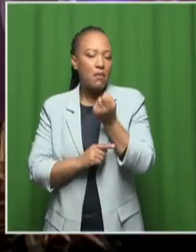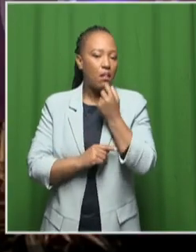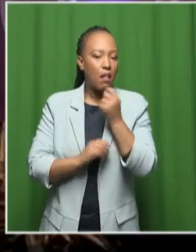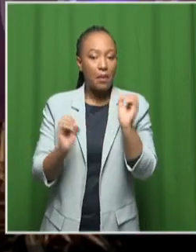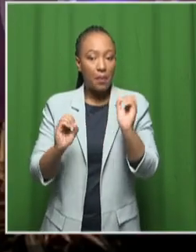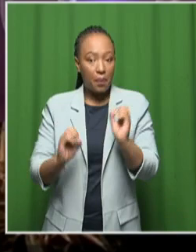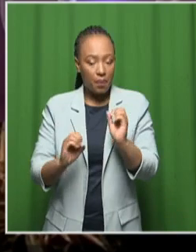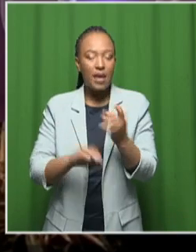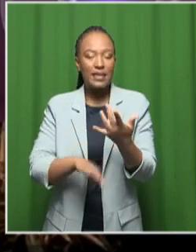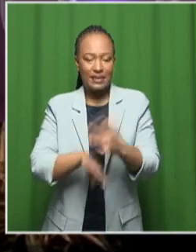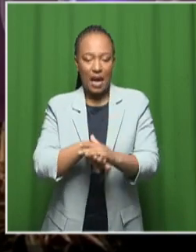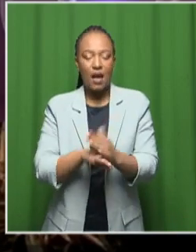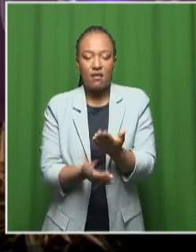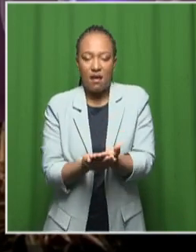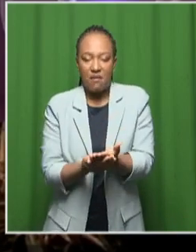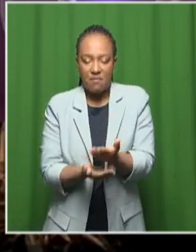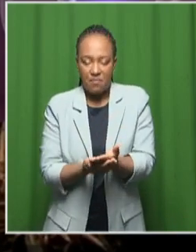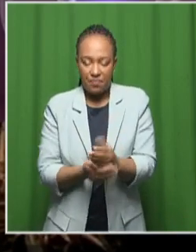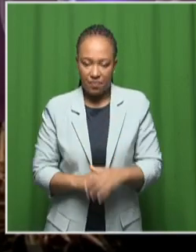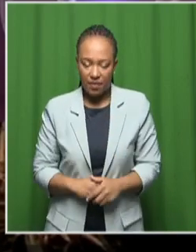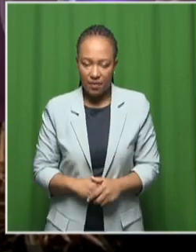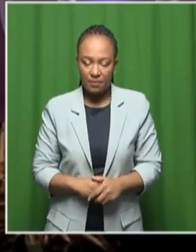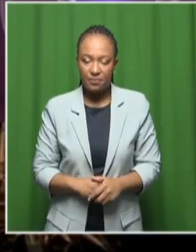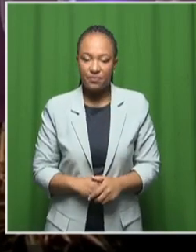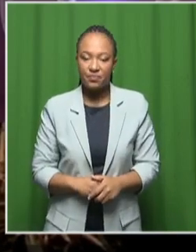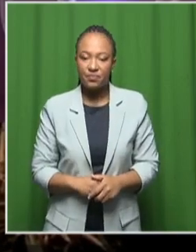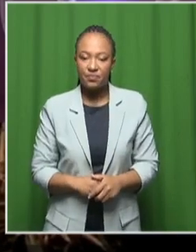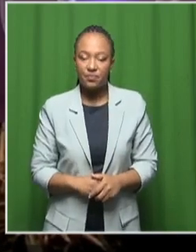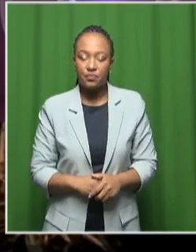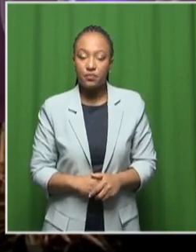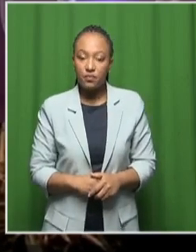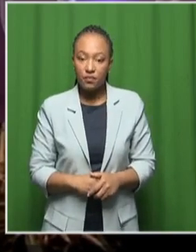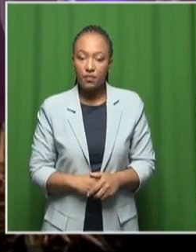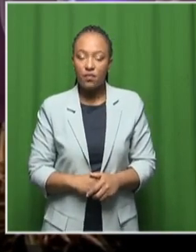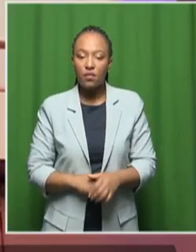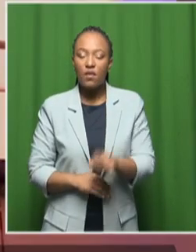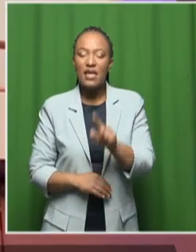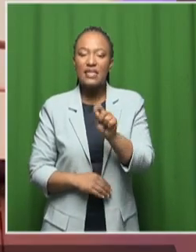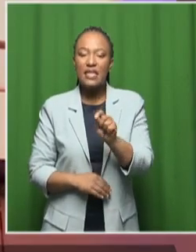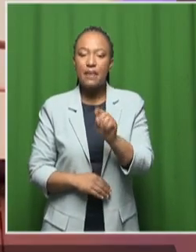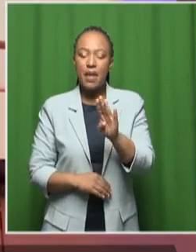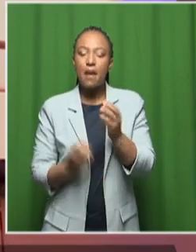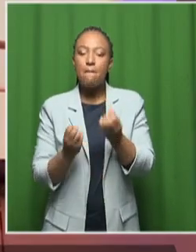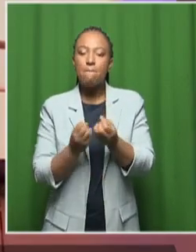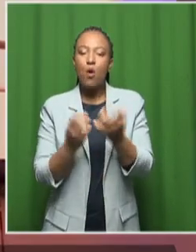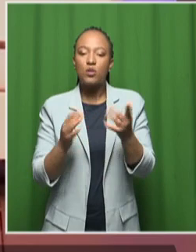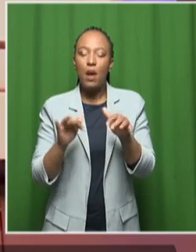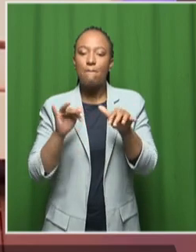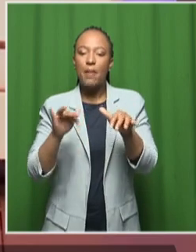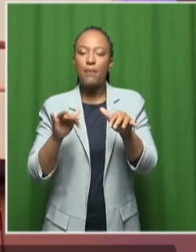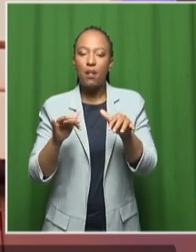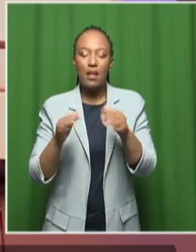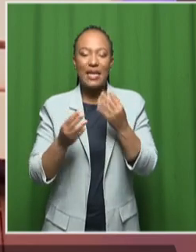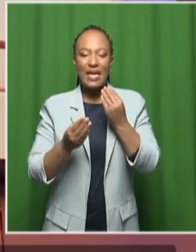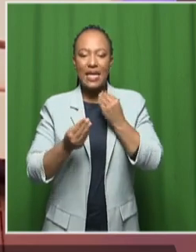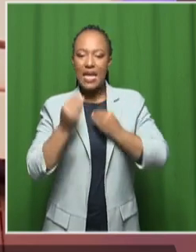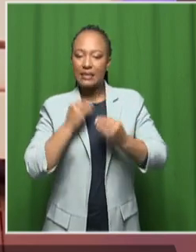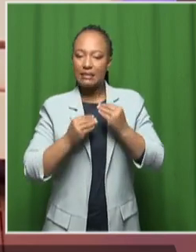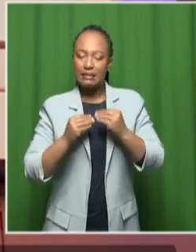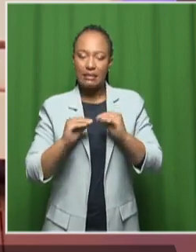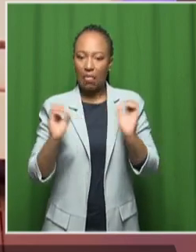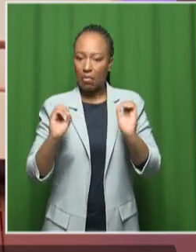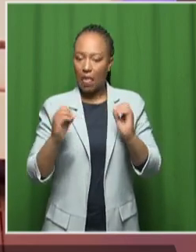TB. Now, TB seems to attract undernourished people far more. So for those undernourished